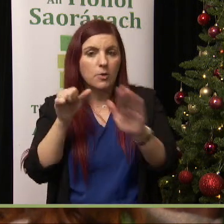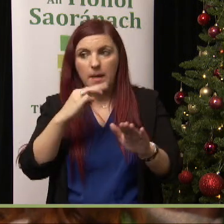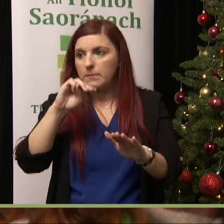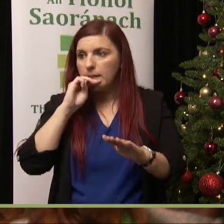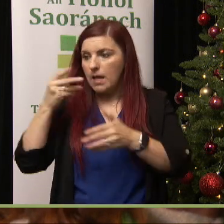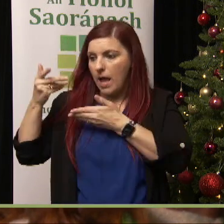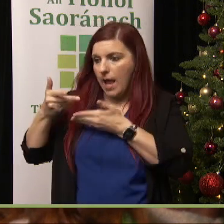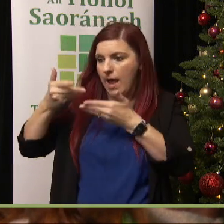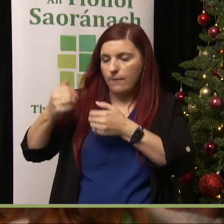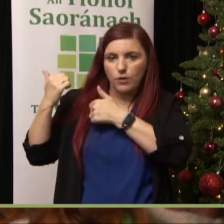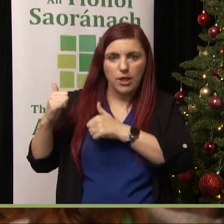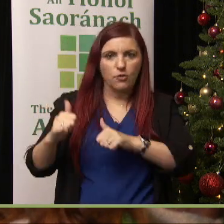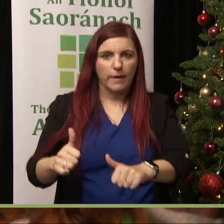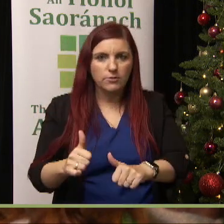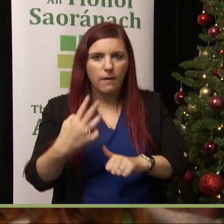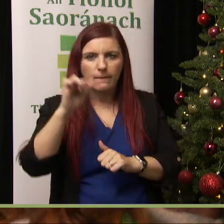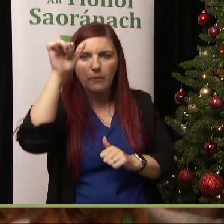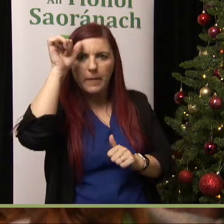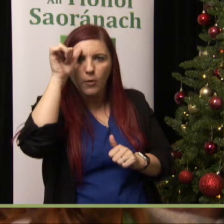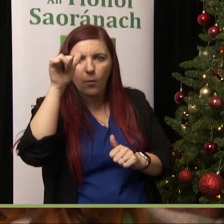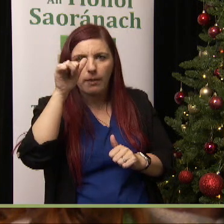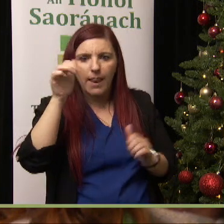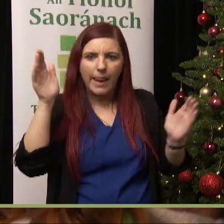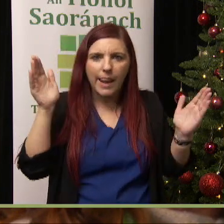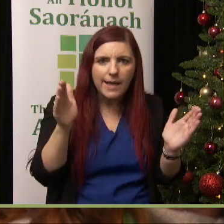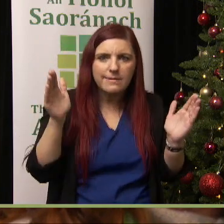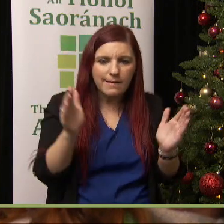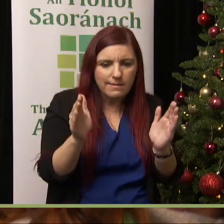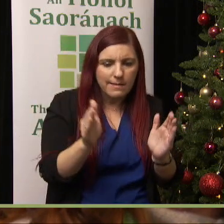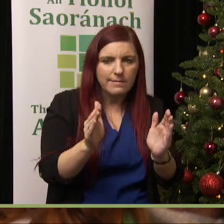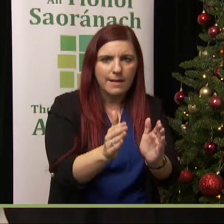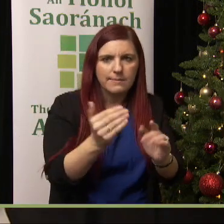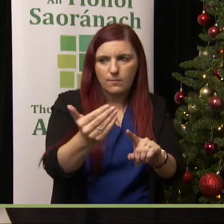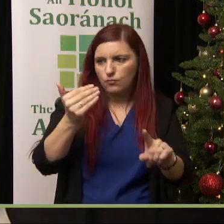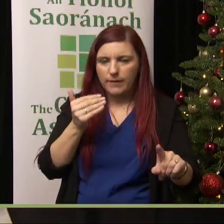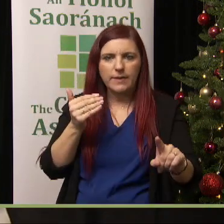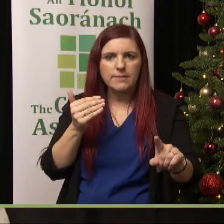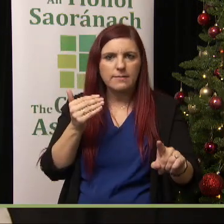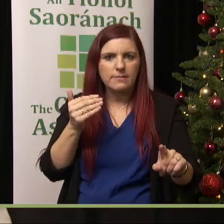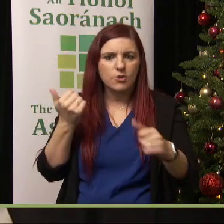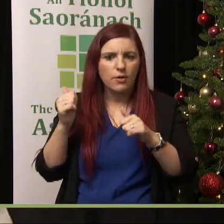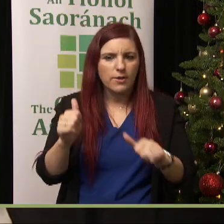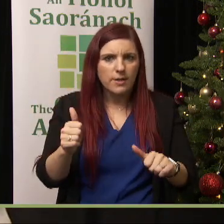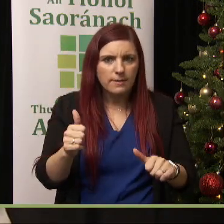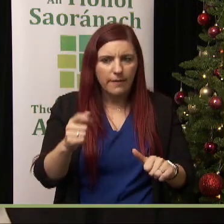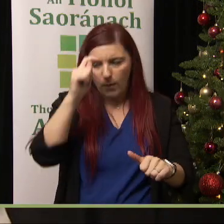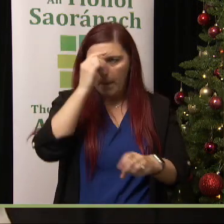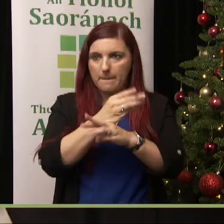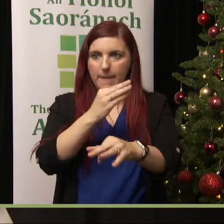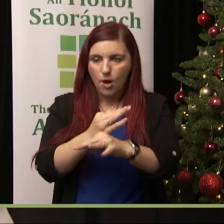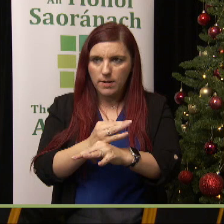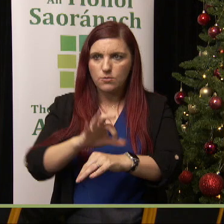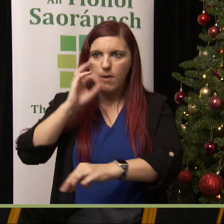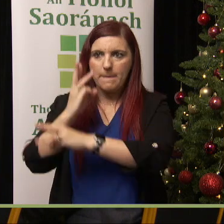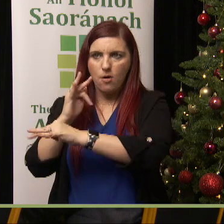generation are familiar with just a few less species than our parents' generation and our grandparents' generation.